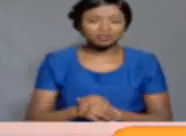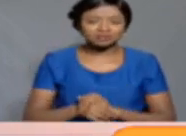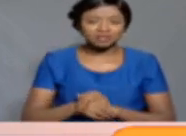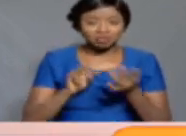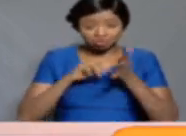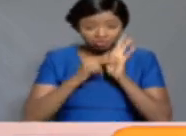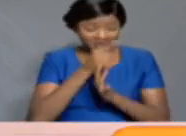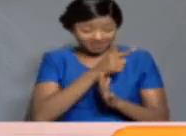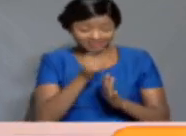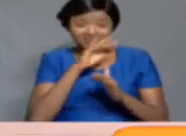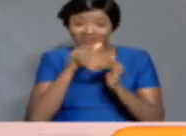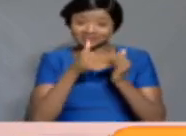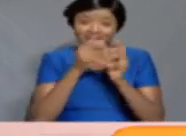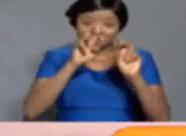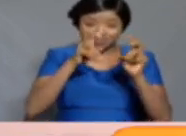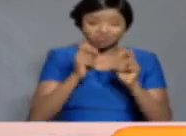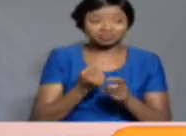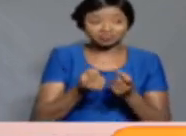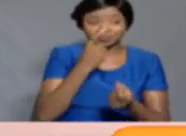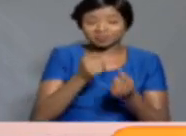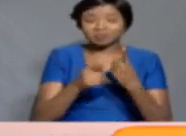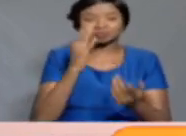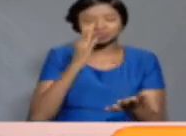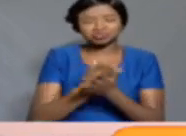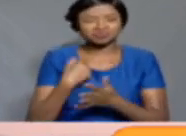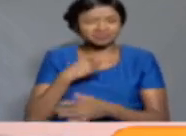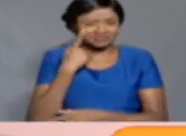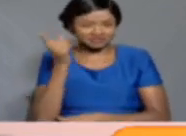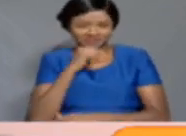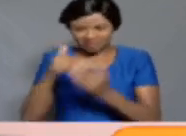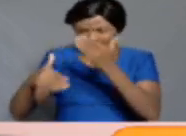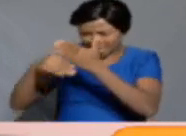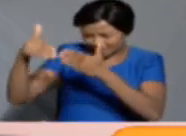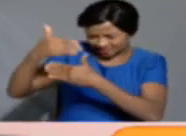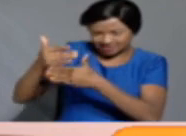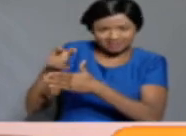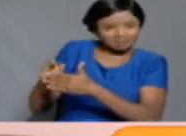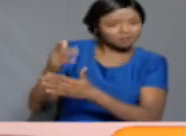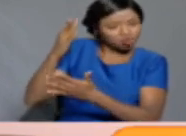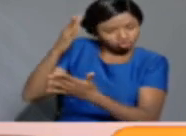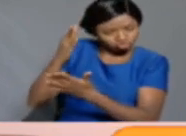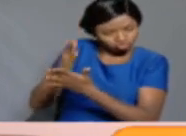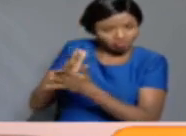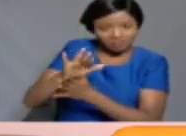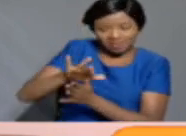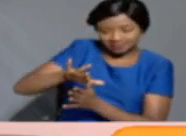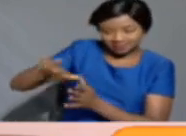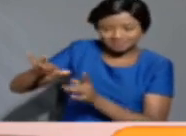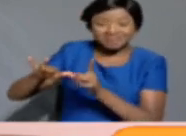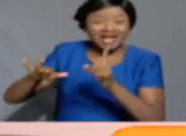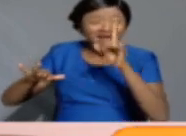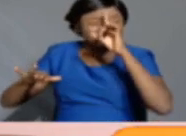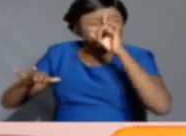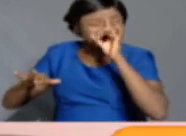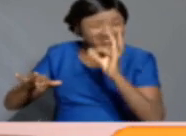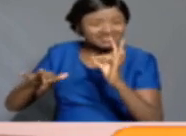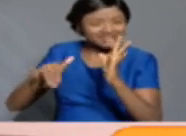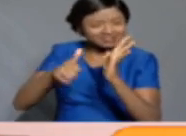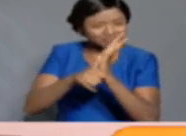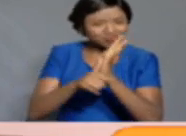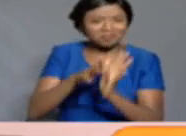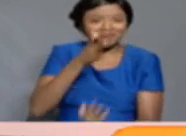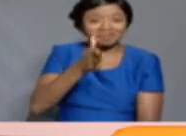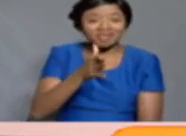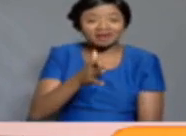some of those issues. Like you say, okay, infrastructure issues aside, but there's real issues. Here's another one. She says, KICD has put pathways to